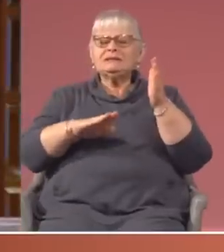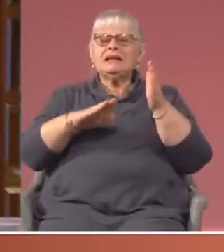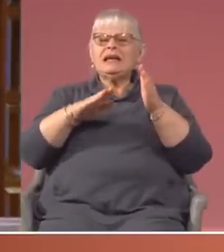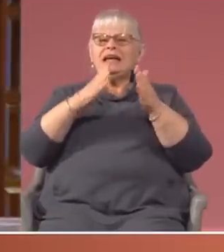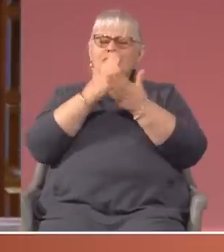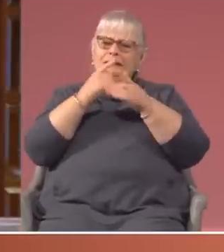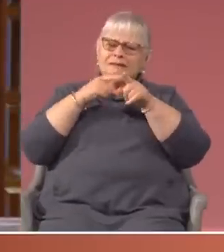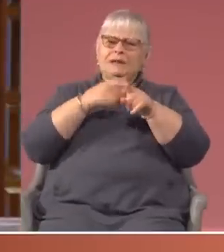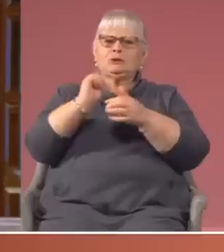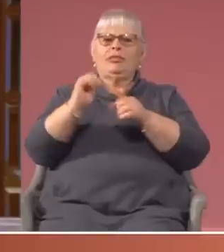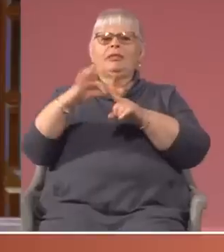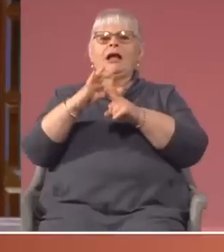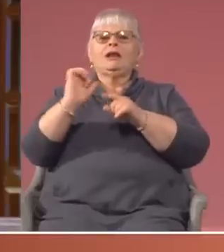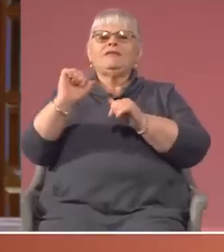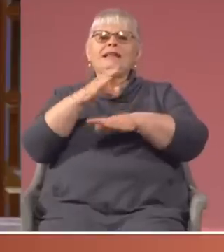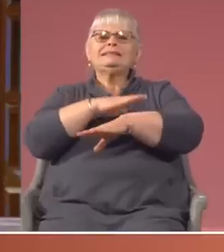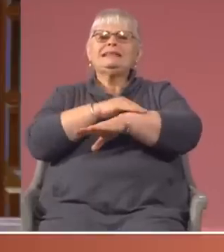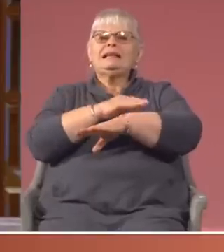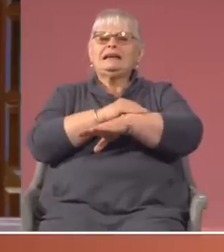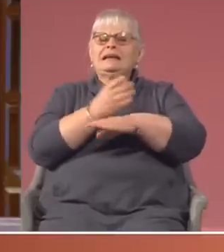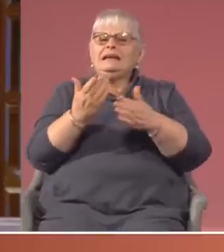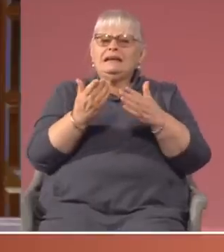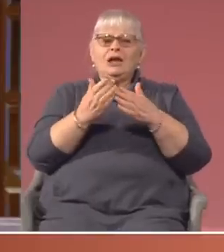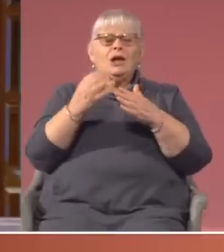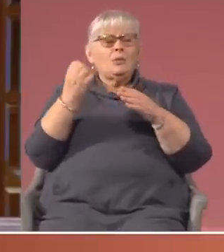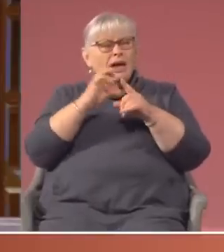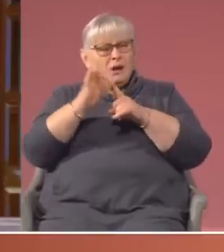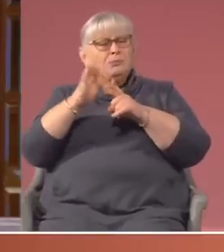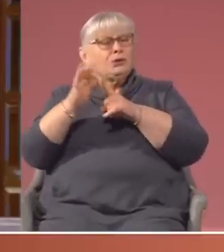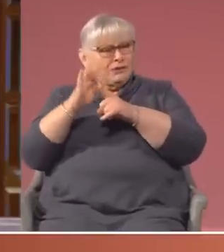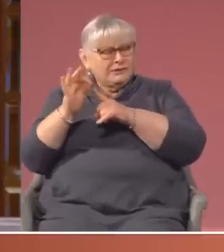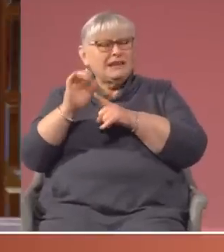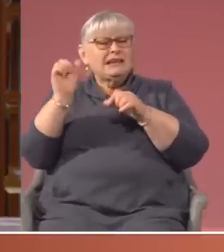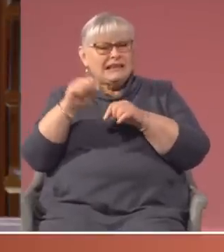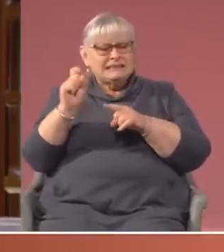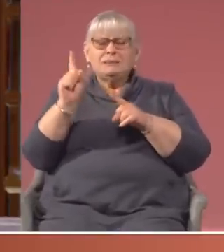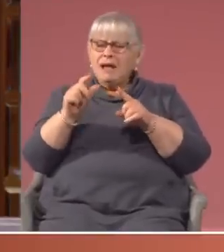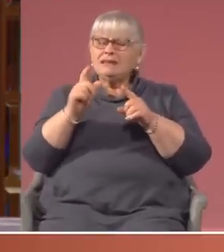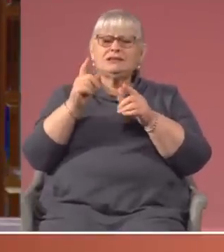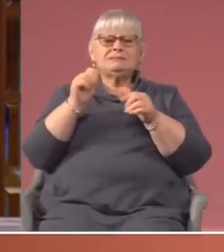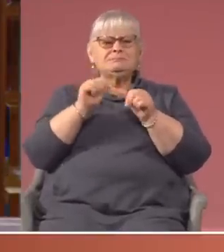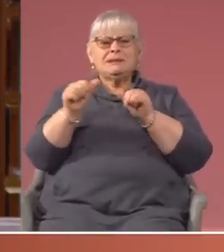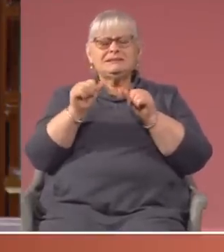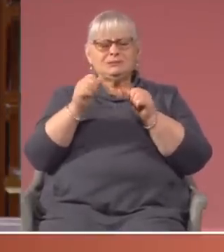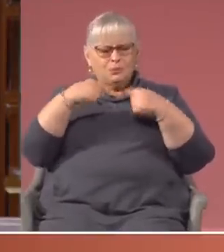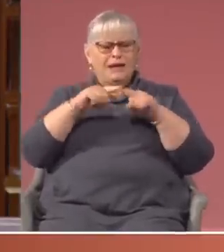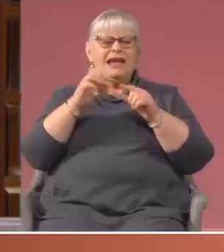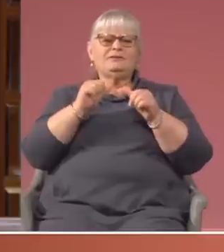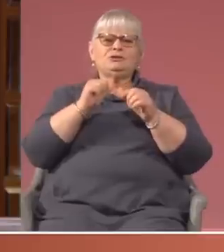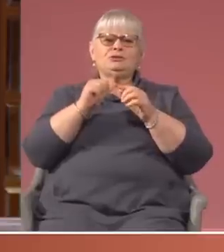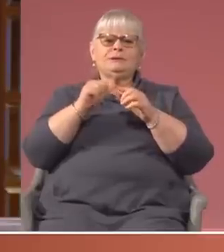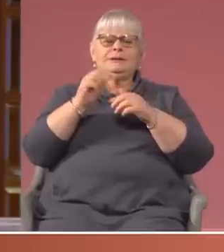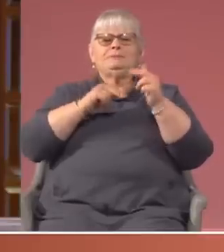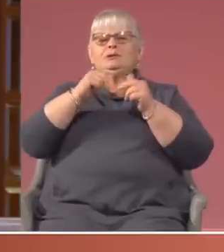skin. We are making progress as a country, but it's in all of our interests to continue doing the work to build a more